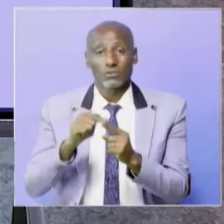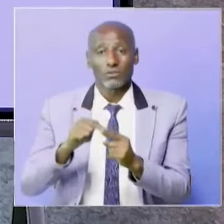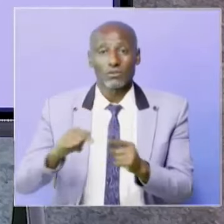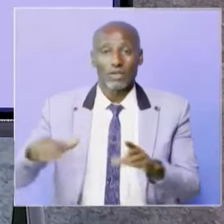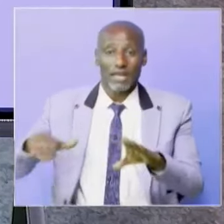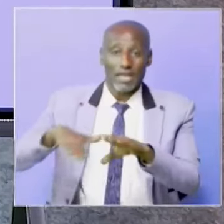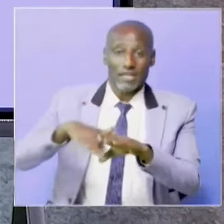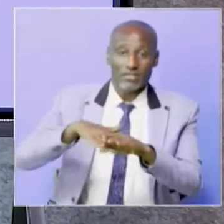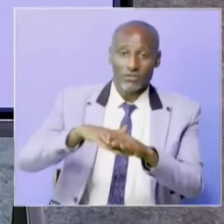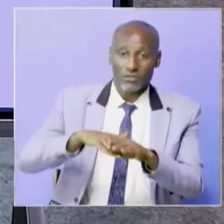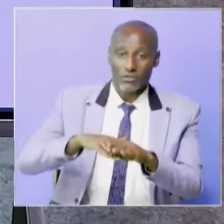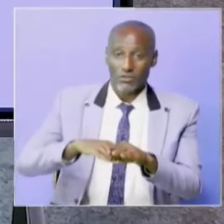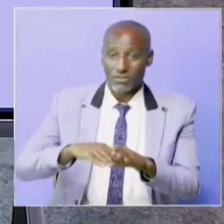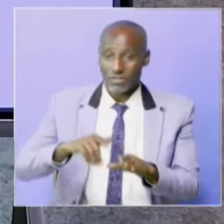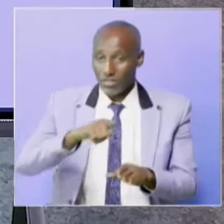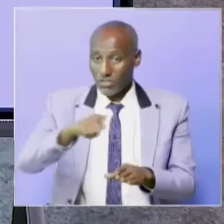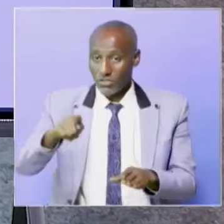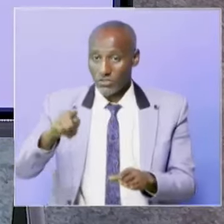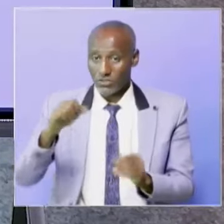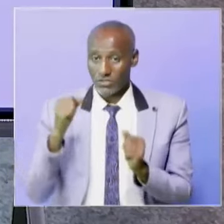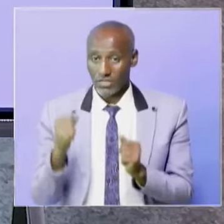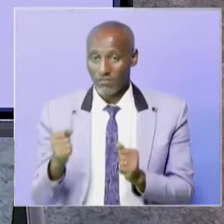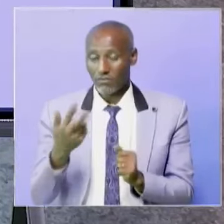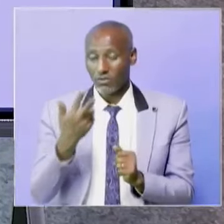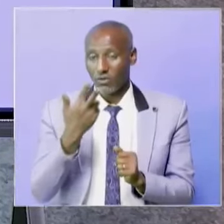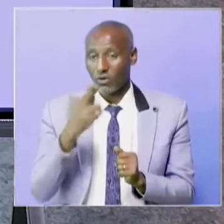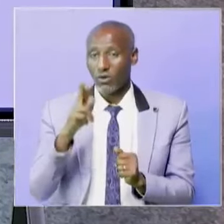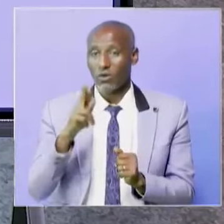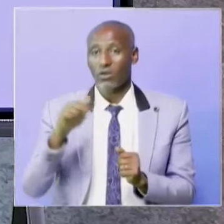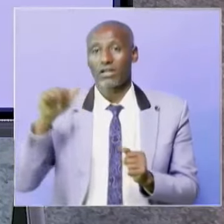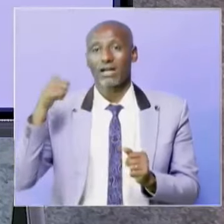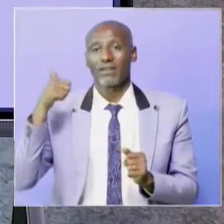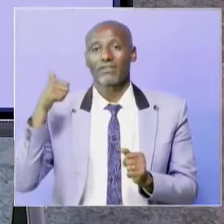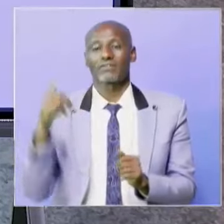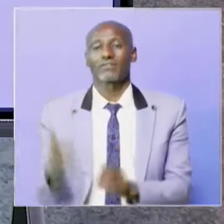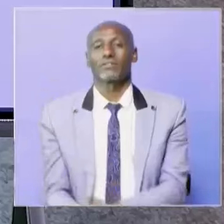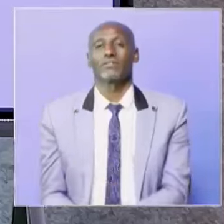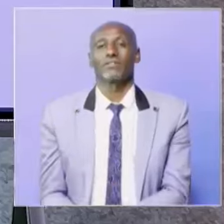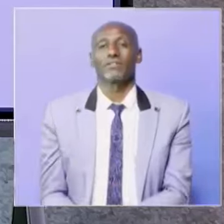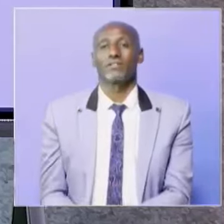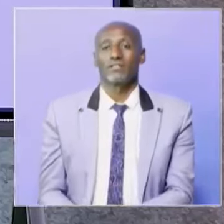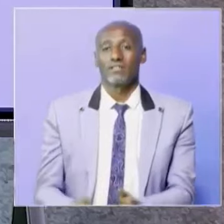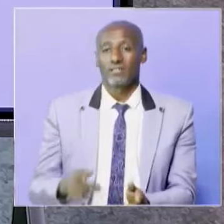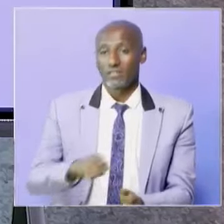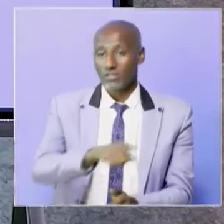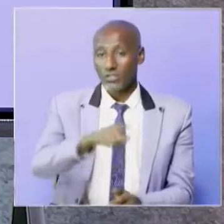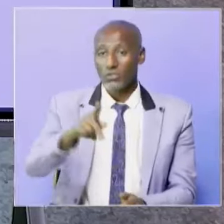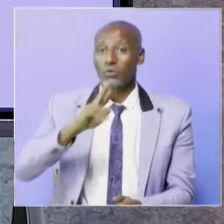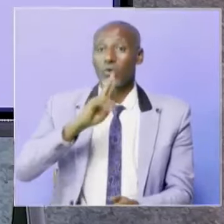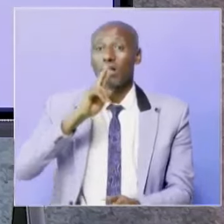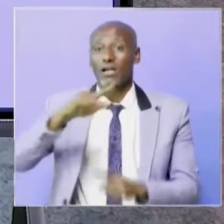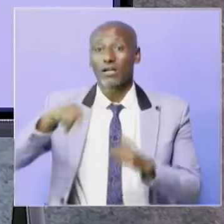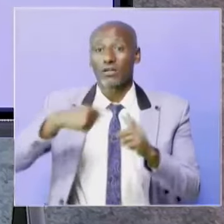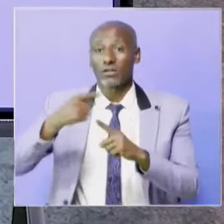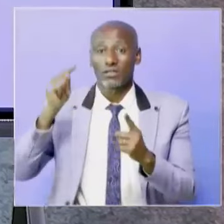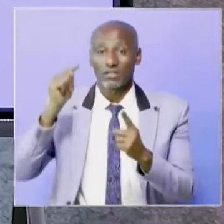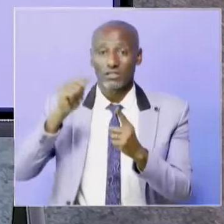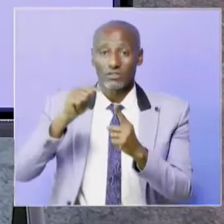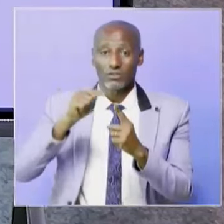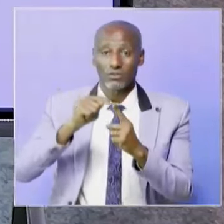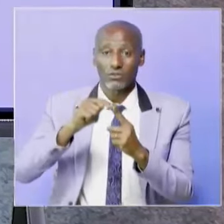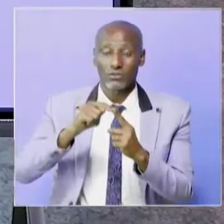Okay? Then on the last one, you are going to greet